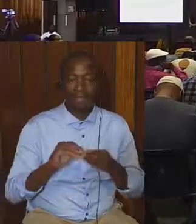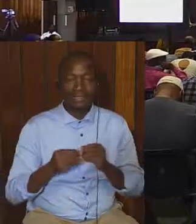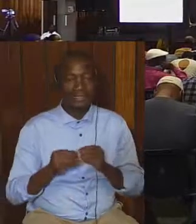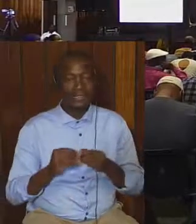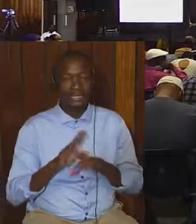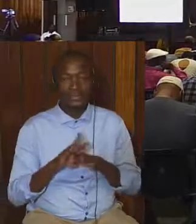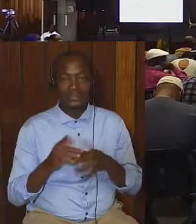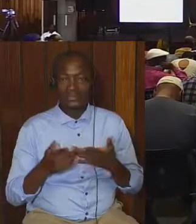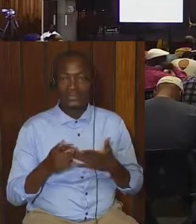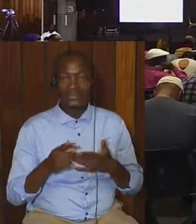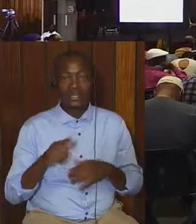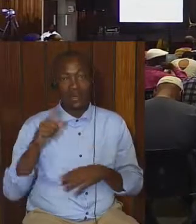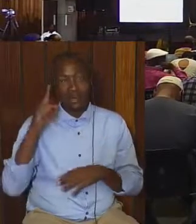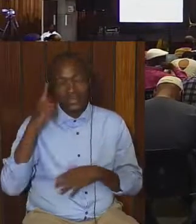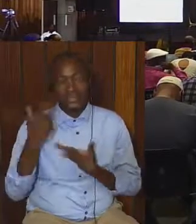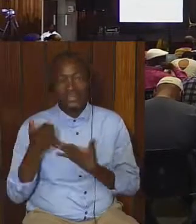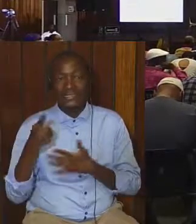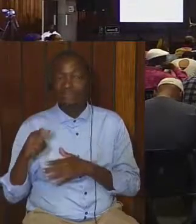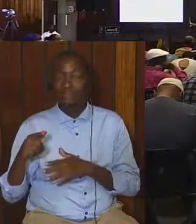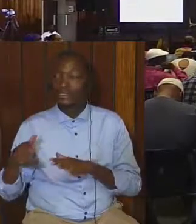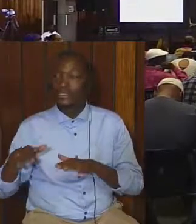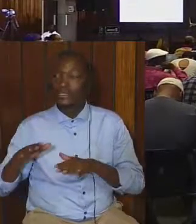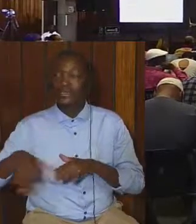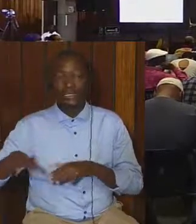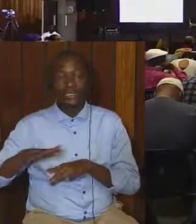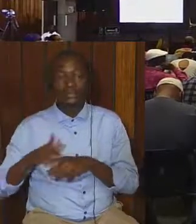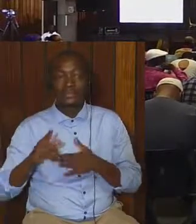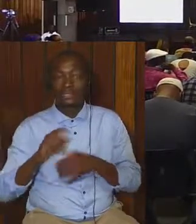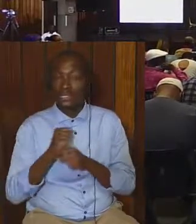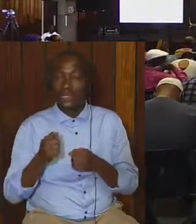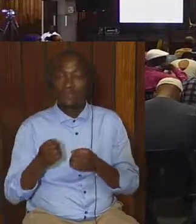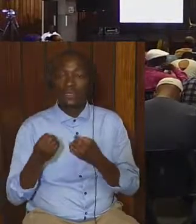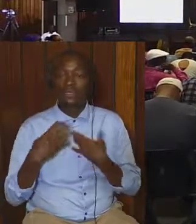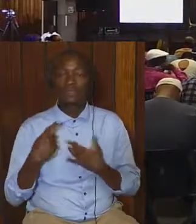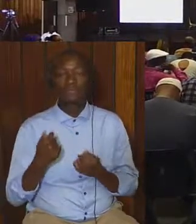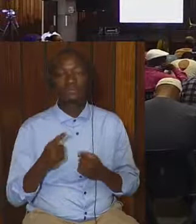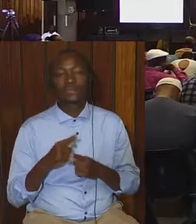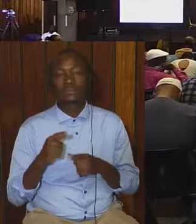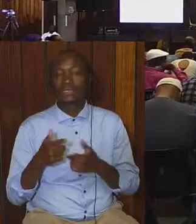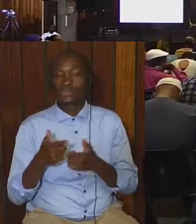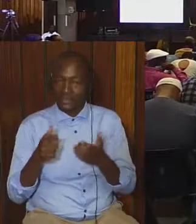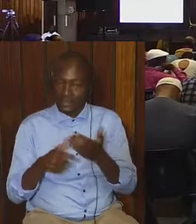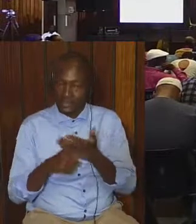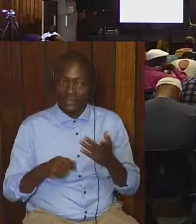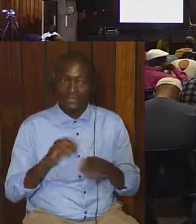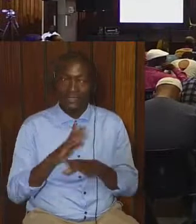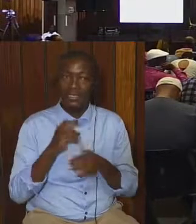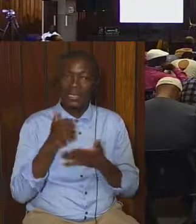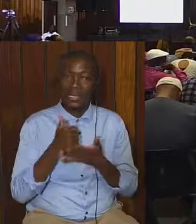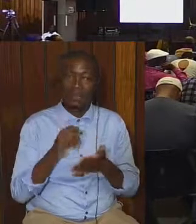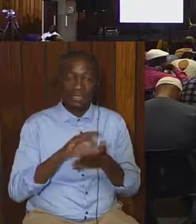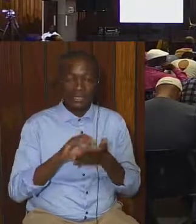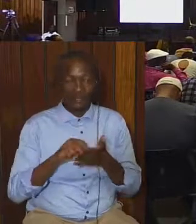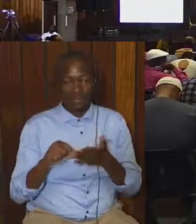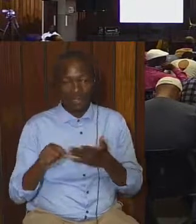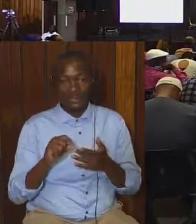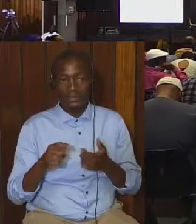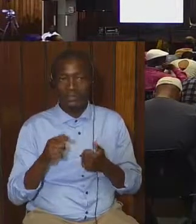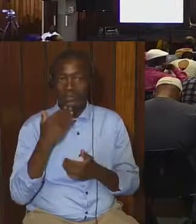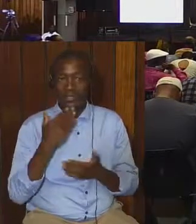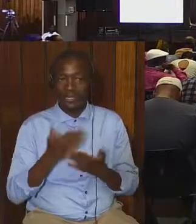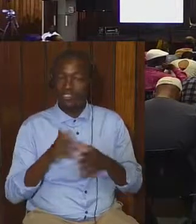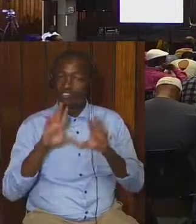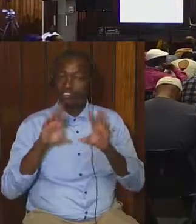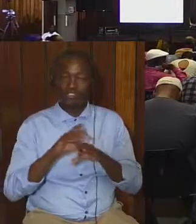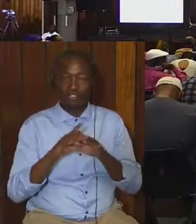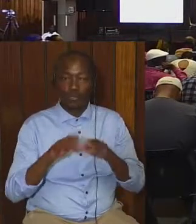bahlala baye strike silale mara start. Akabanikeli le mali ayithatha kithi. Kodwa thina kithi uyayithatha. Ake nisincede, ake nimbhaleleni incwadi, nimtshele ukuthi